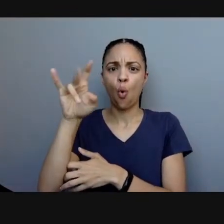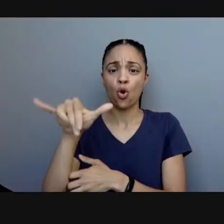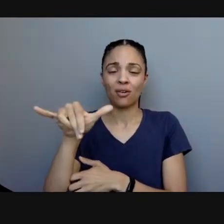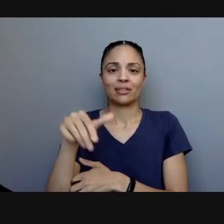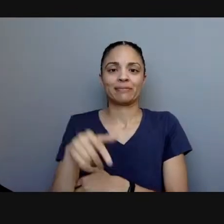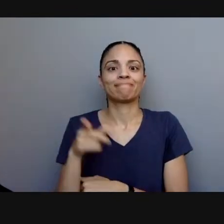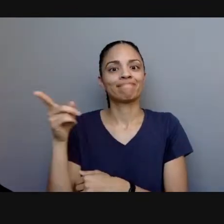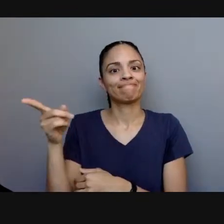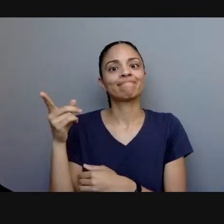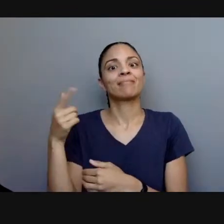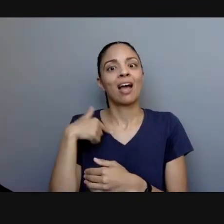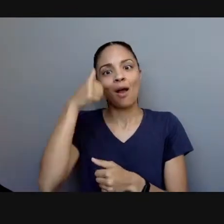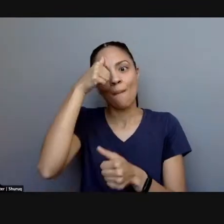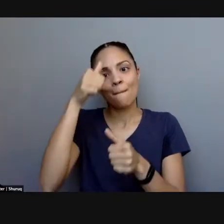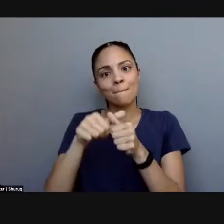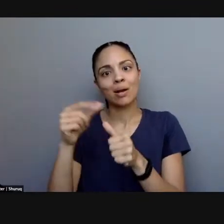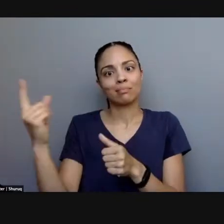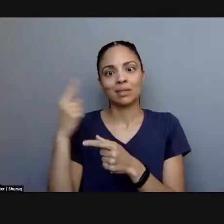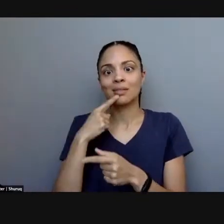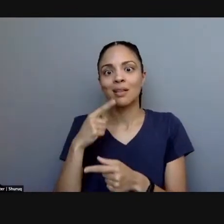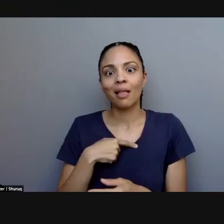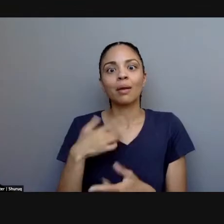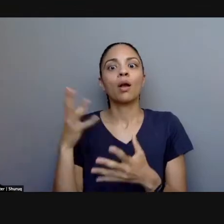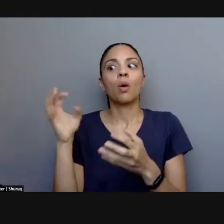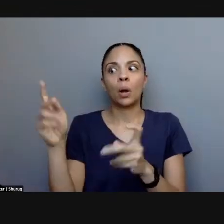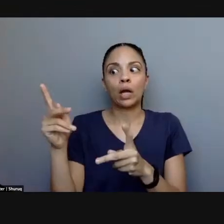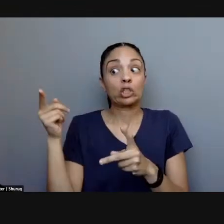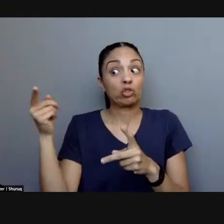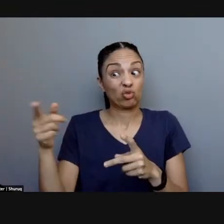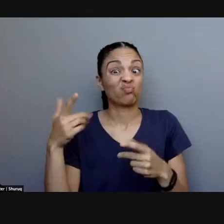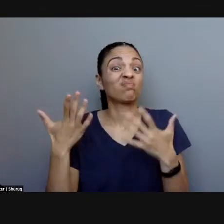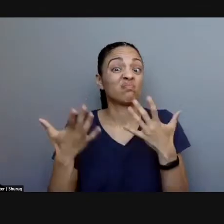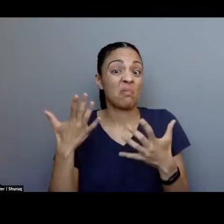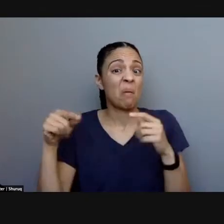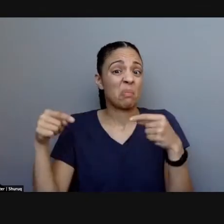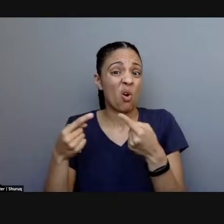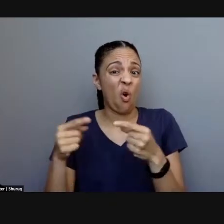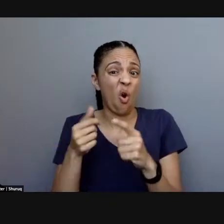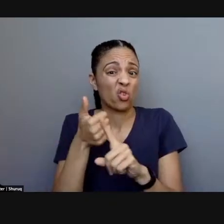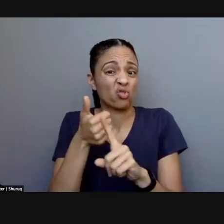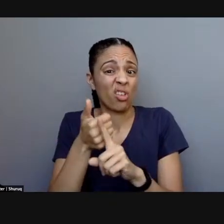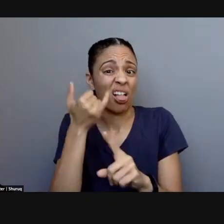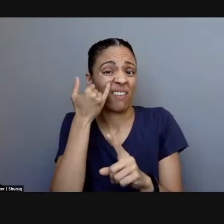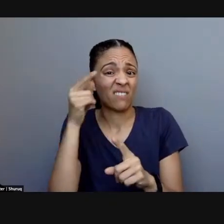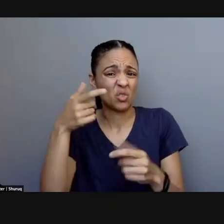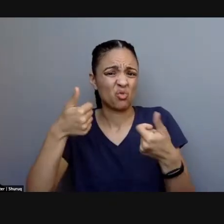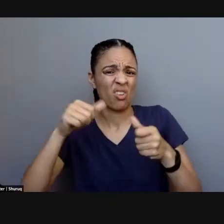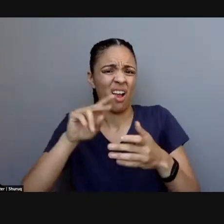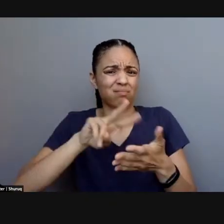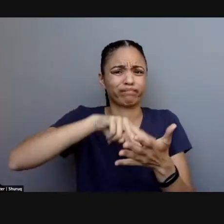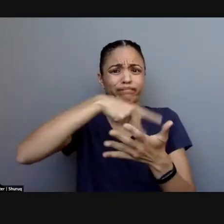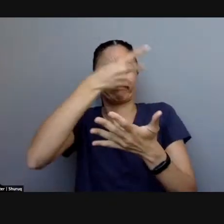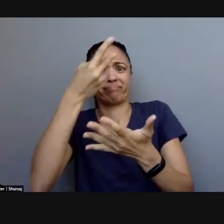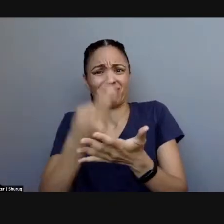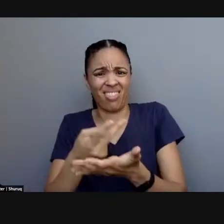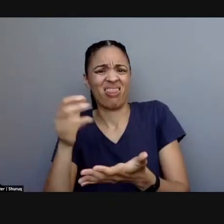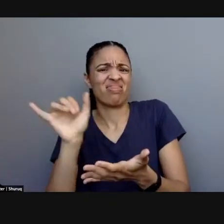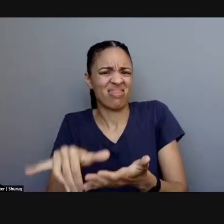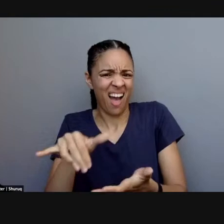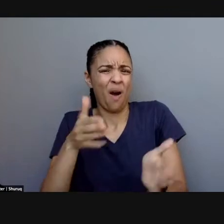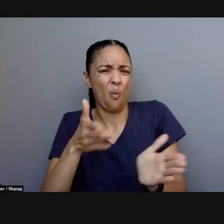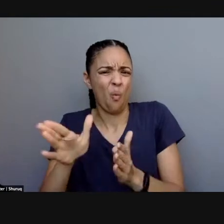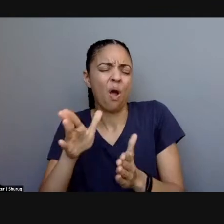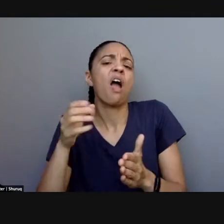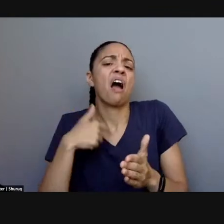yourself. Come with me, I'm gonna teach you how to do it right. You know what I mean? Like I had a lot of elders around me still that were in the business that